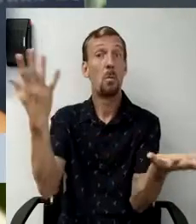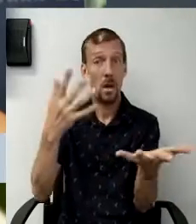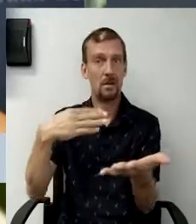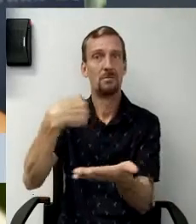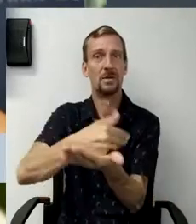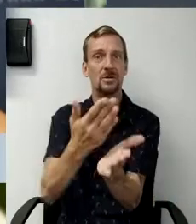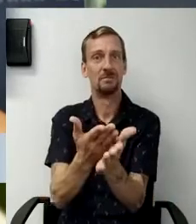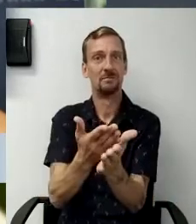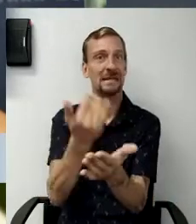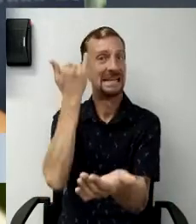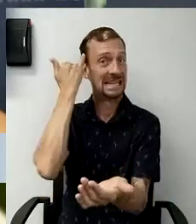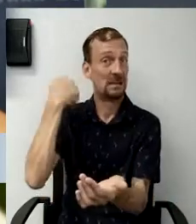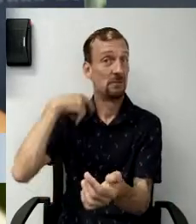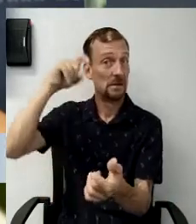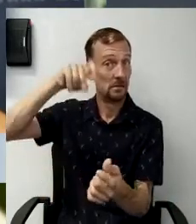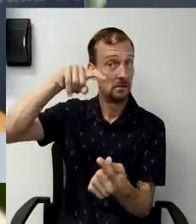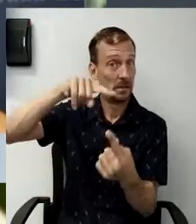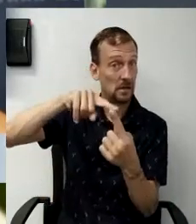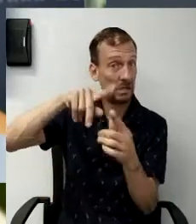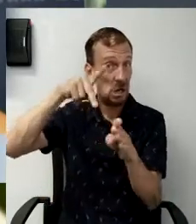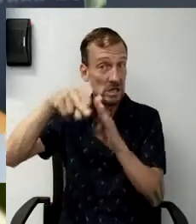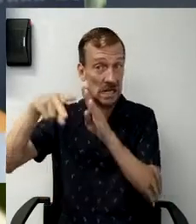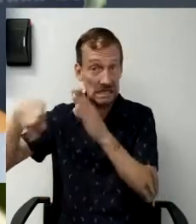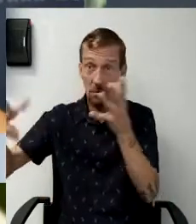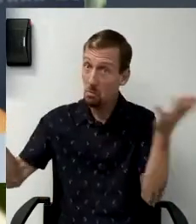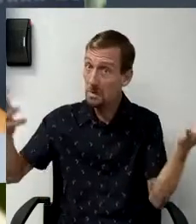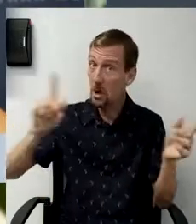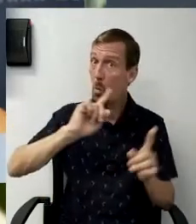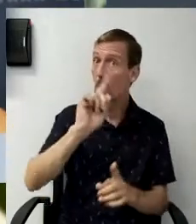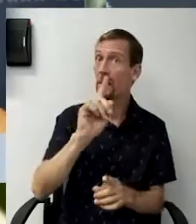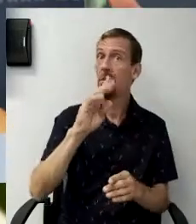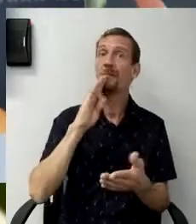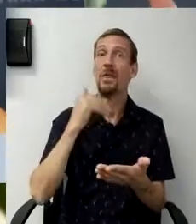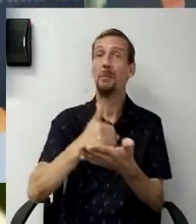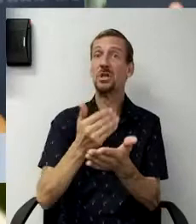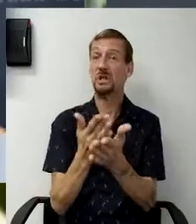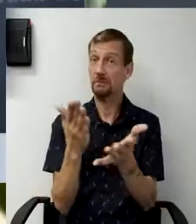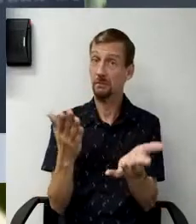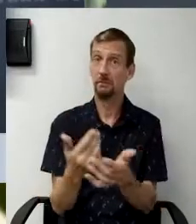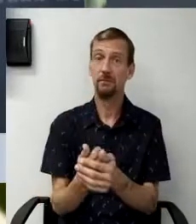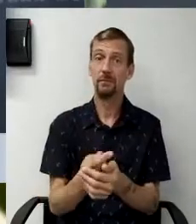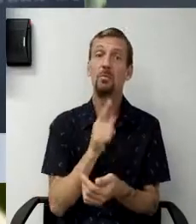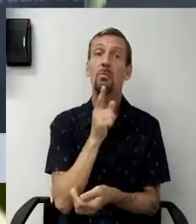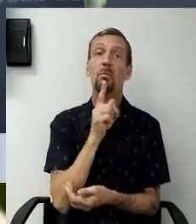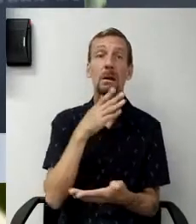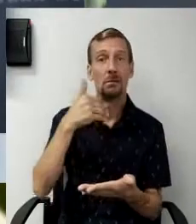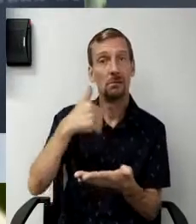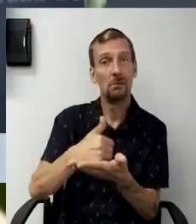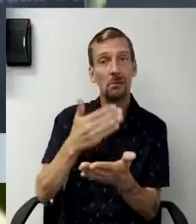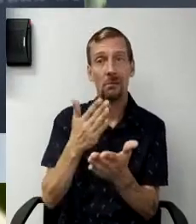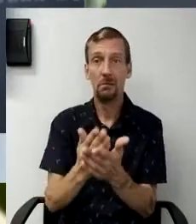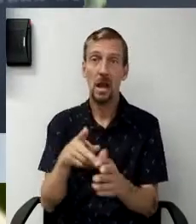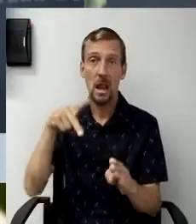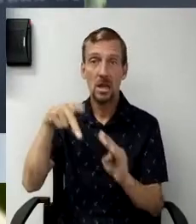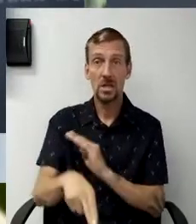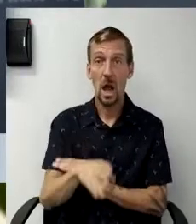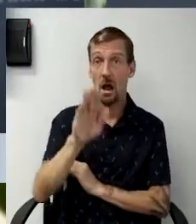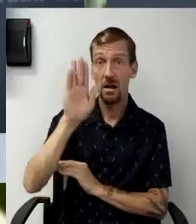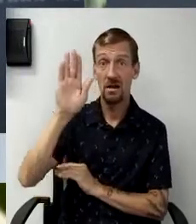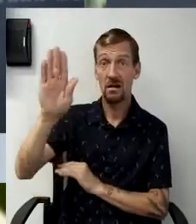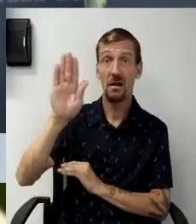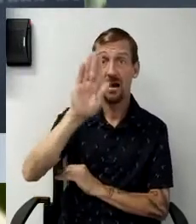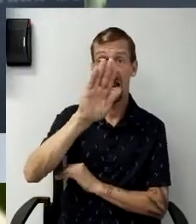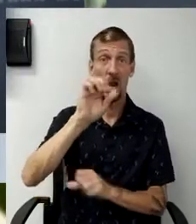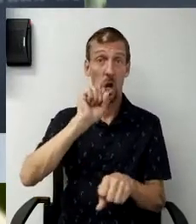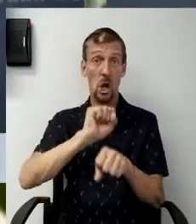and determine if we need to make any other budget cuts. So cutting wages, and